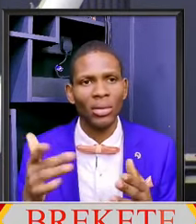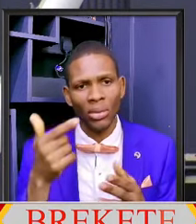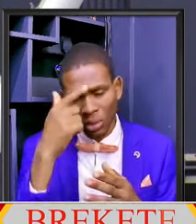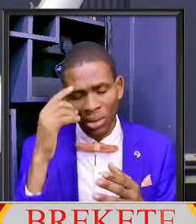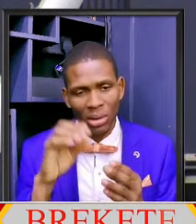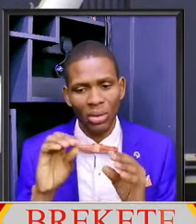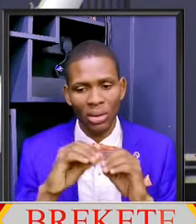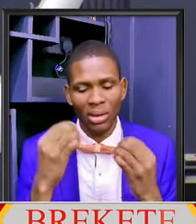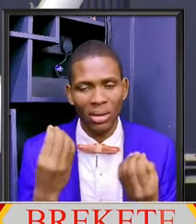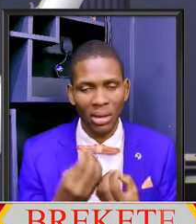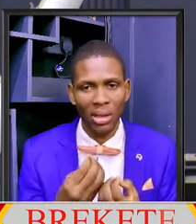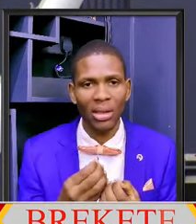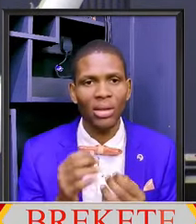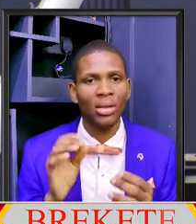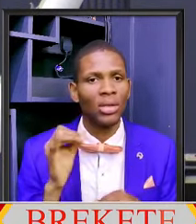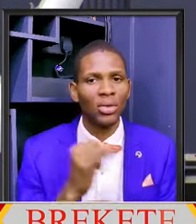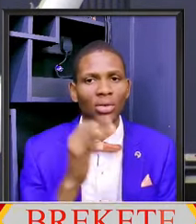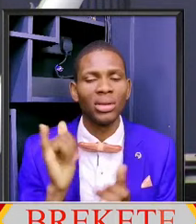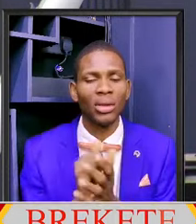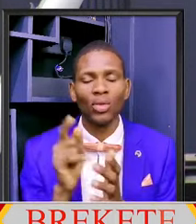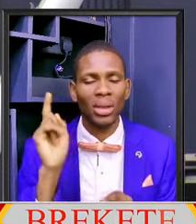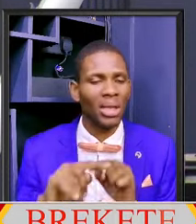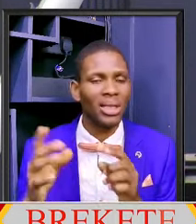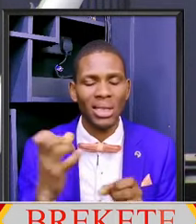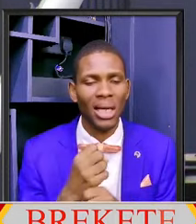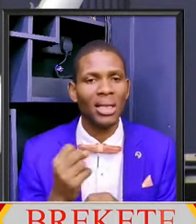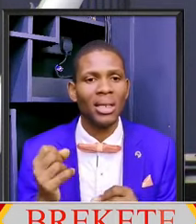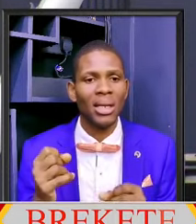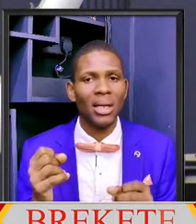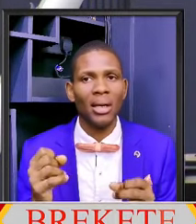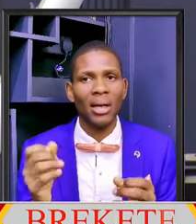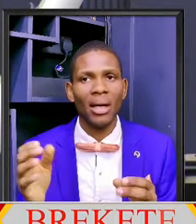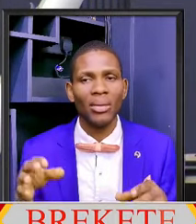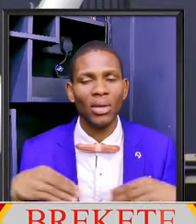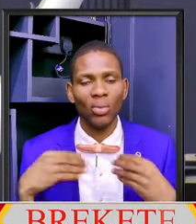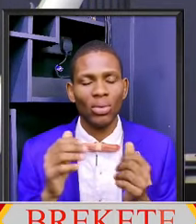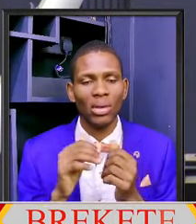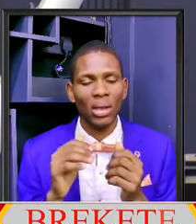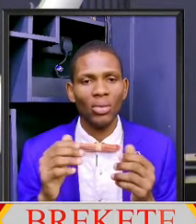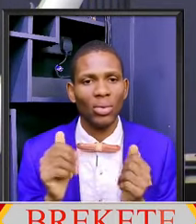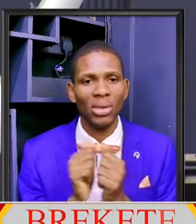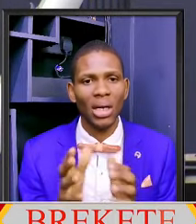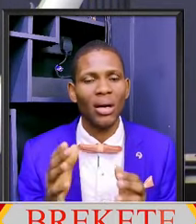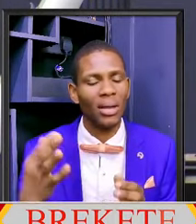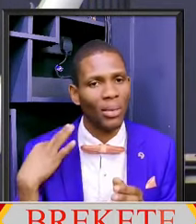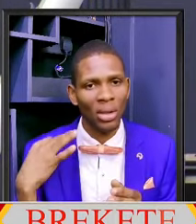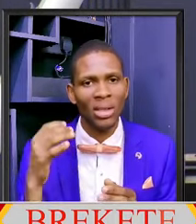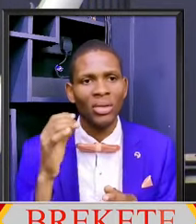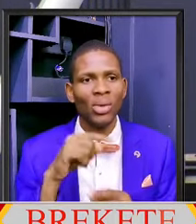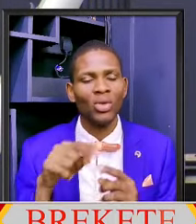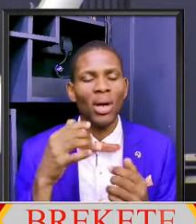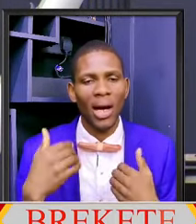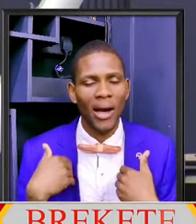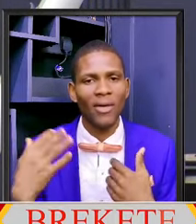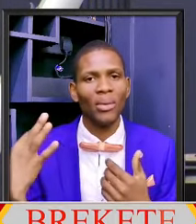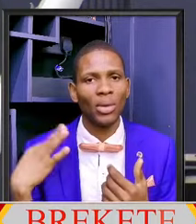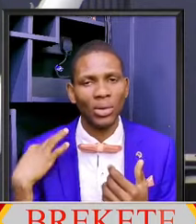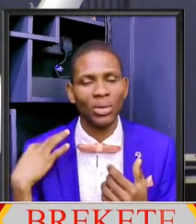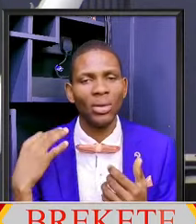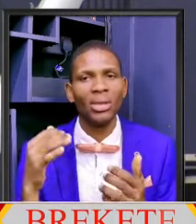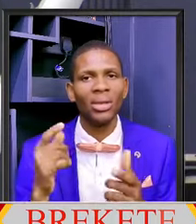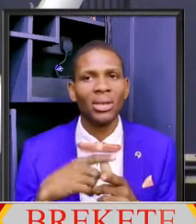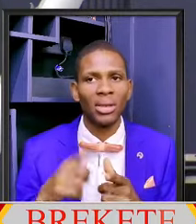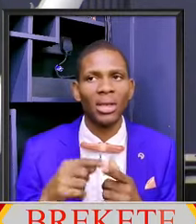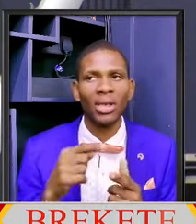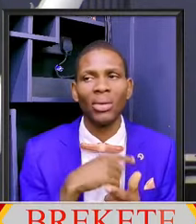institution that they cannot get admission without application. Okay. But if she have the application, I can guarantee her